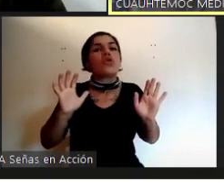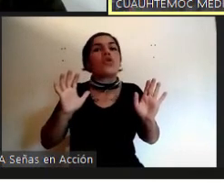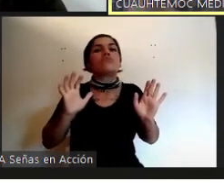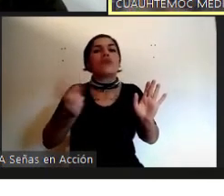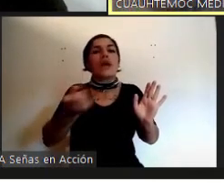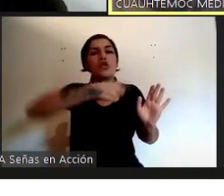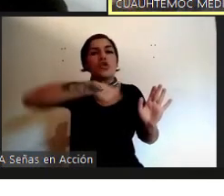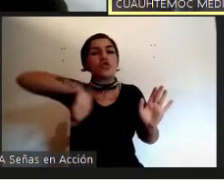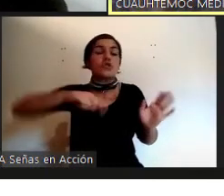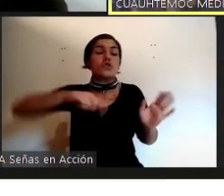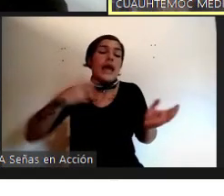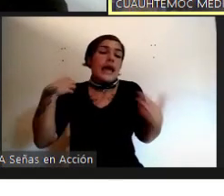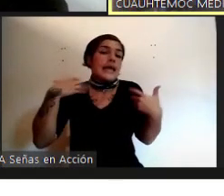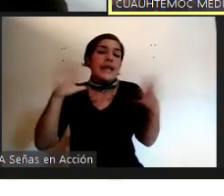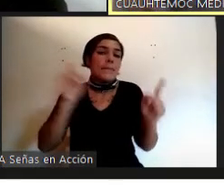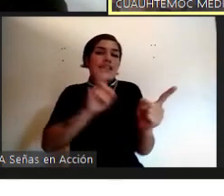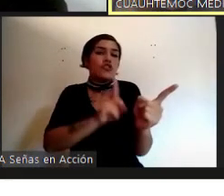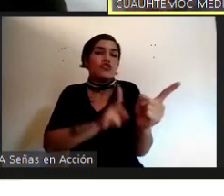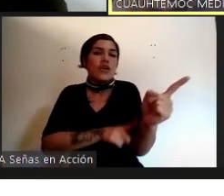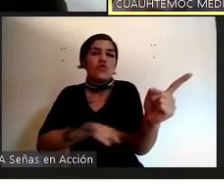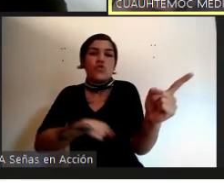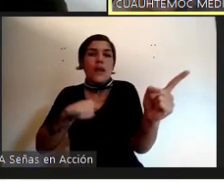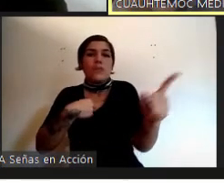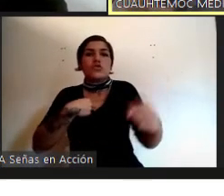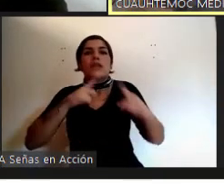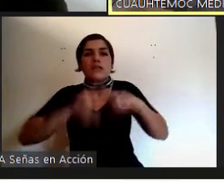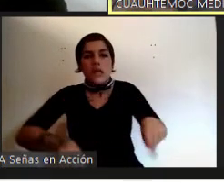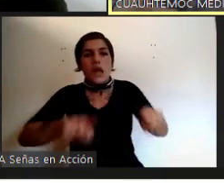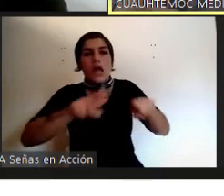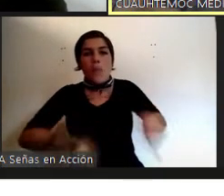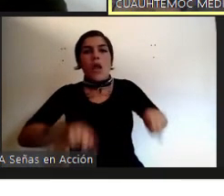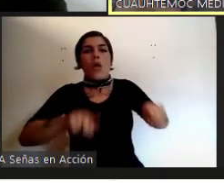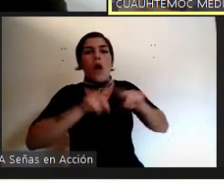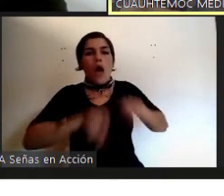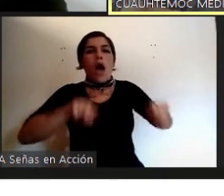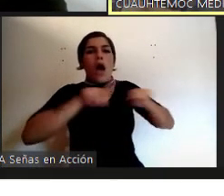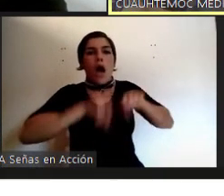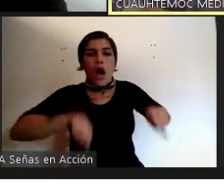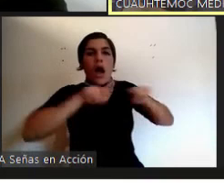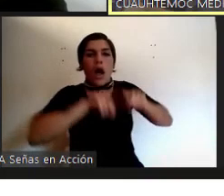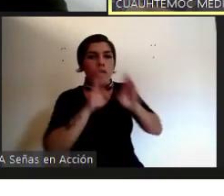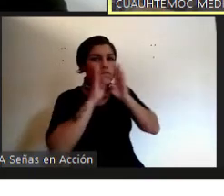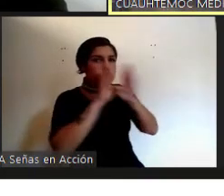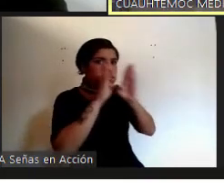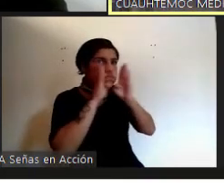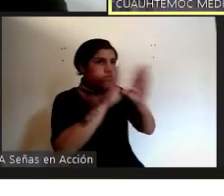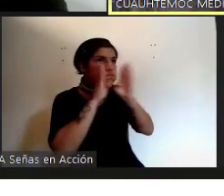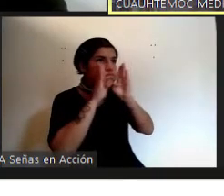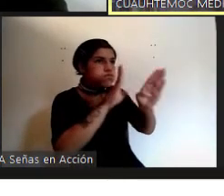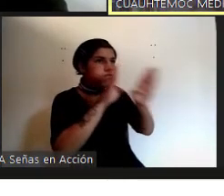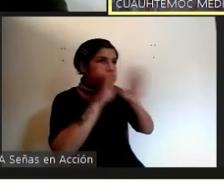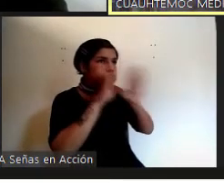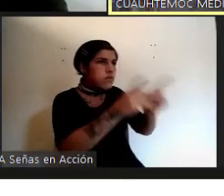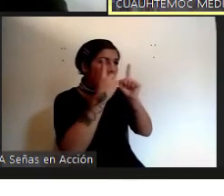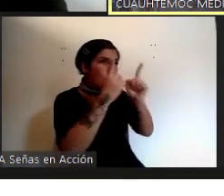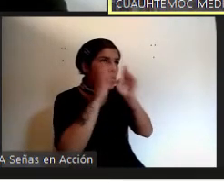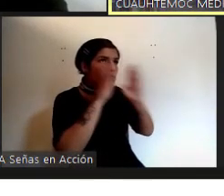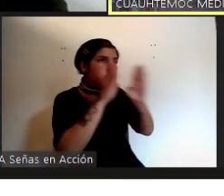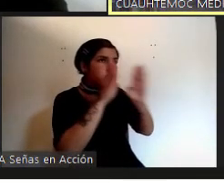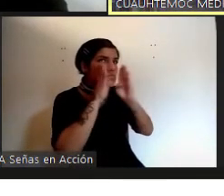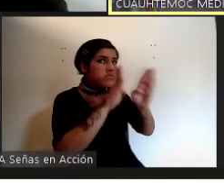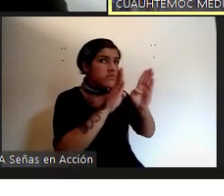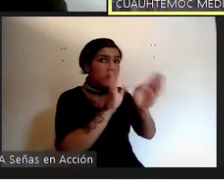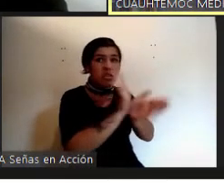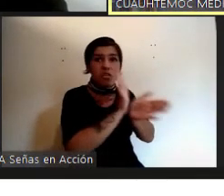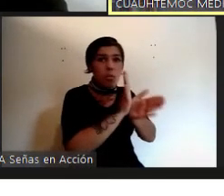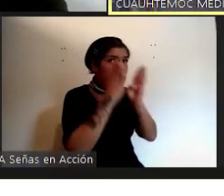structures that become like single crops. They don't operate in a complex ecology, and all of a sudden we have structures that